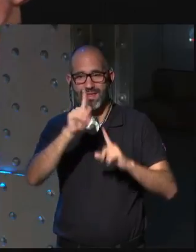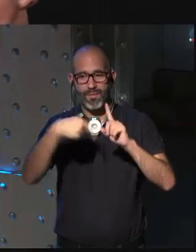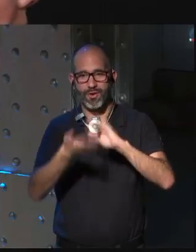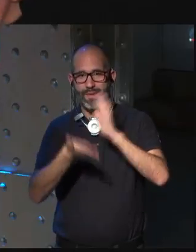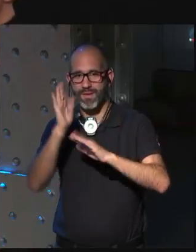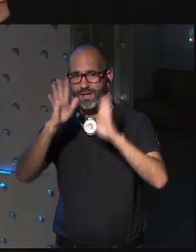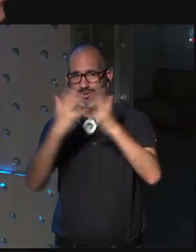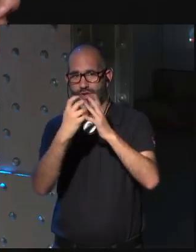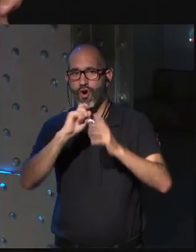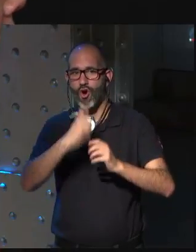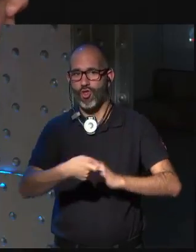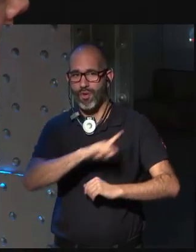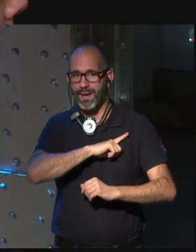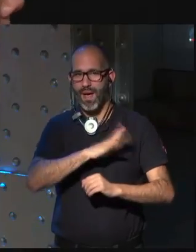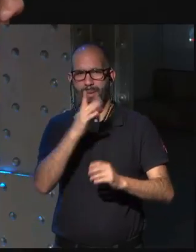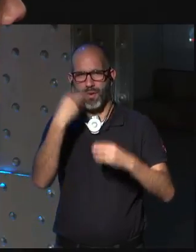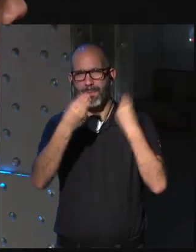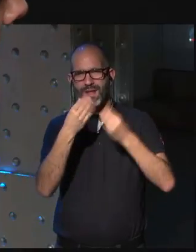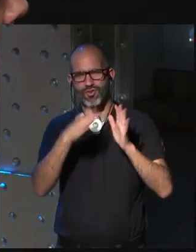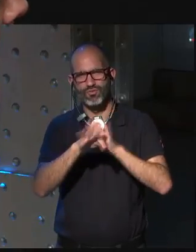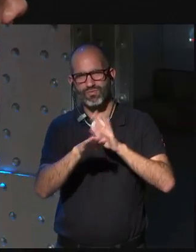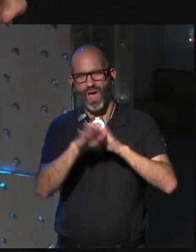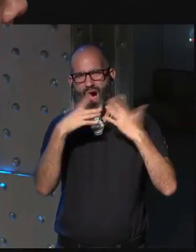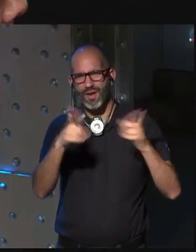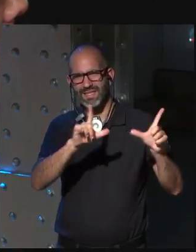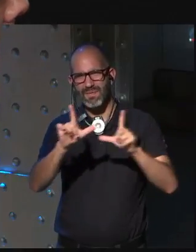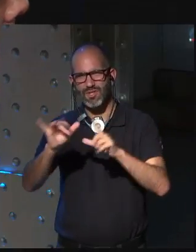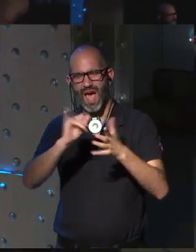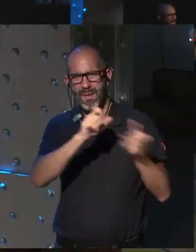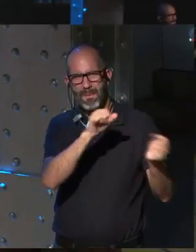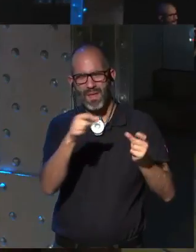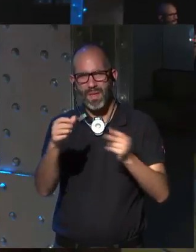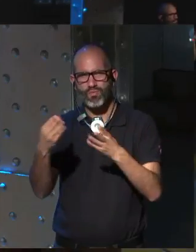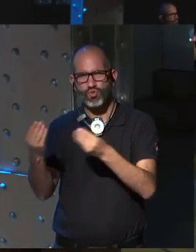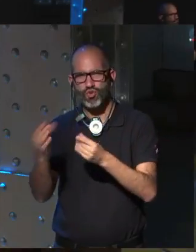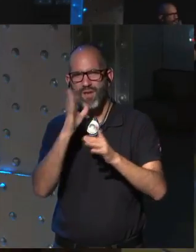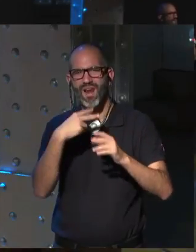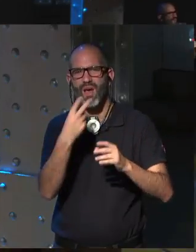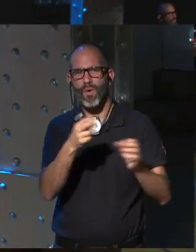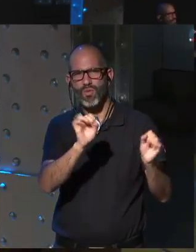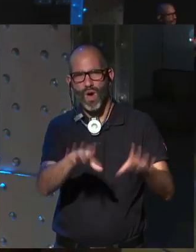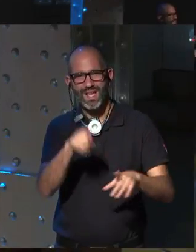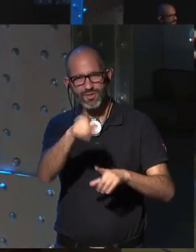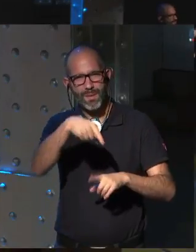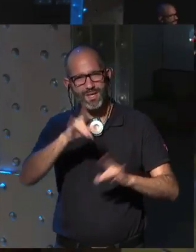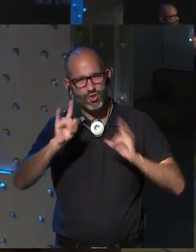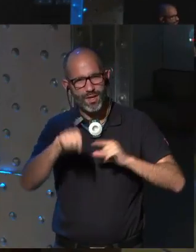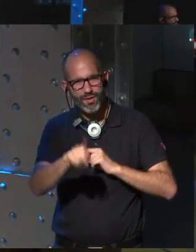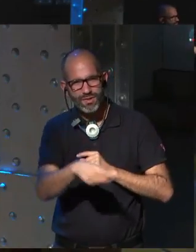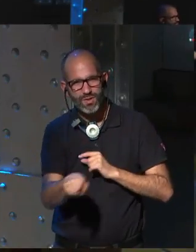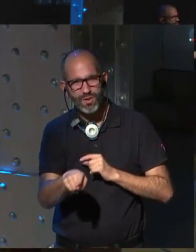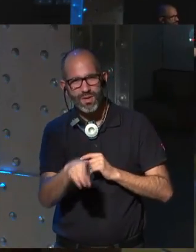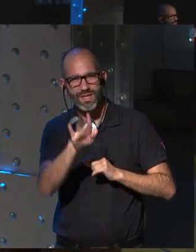world in the streaming channel. I think that is happening. I think we have a homogenization of things, and everything is becoming the